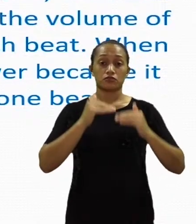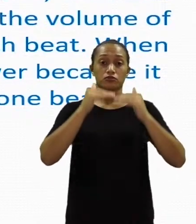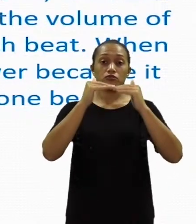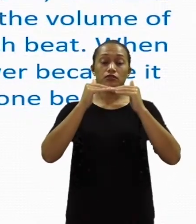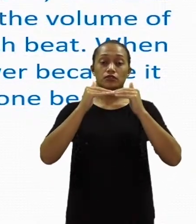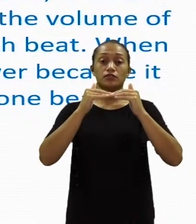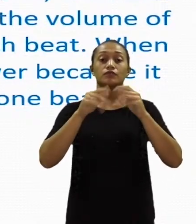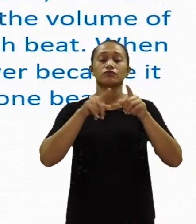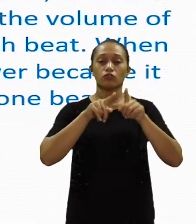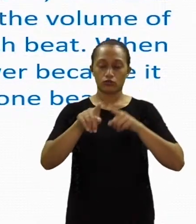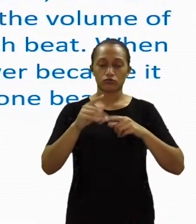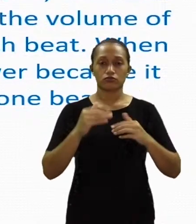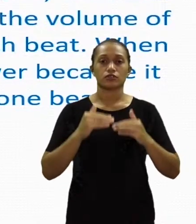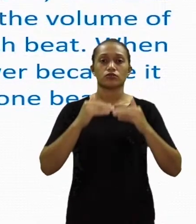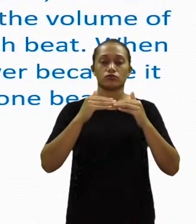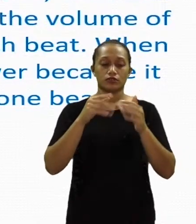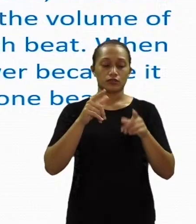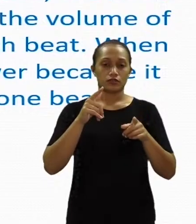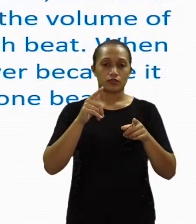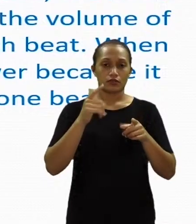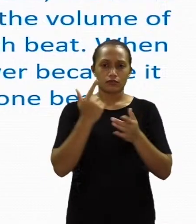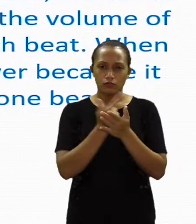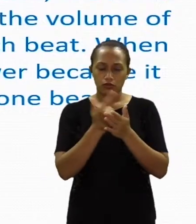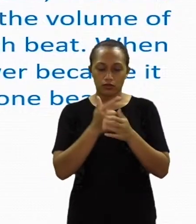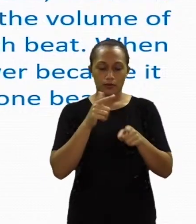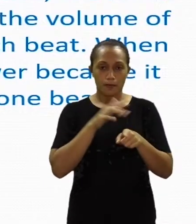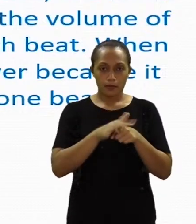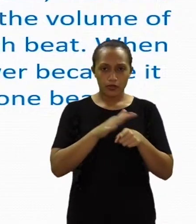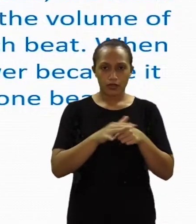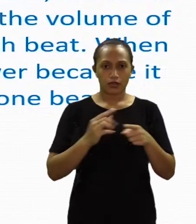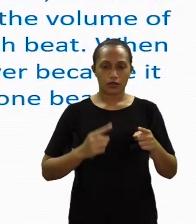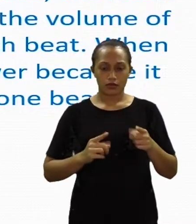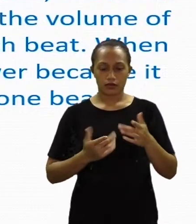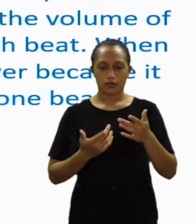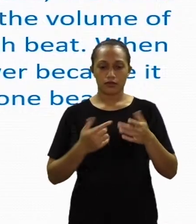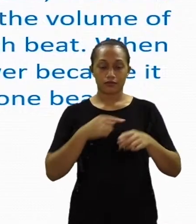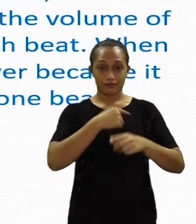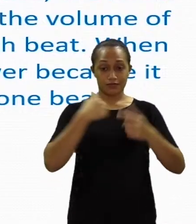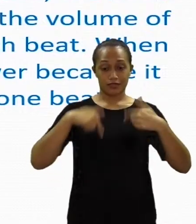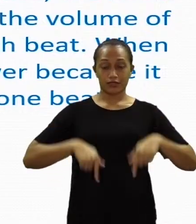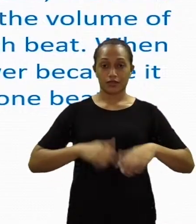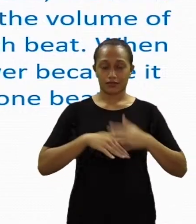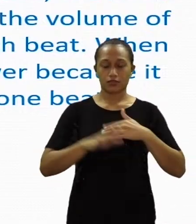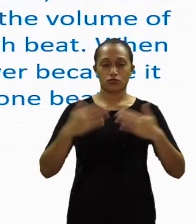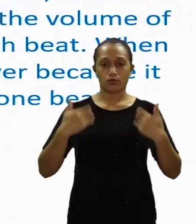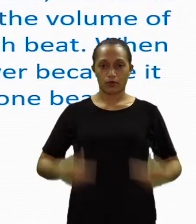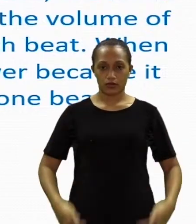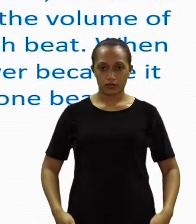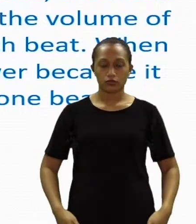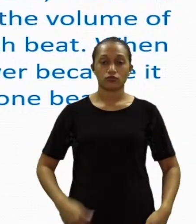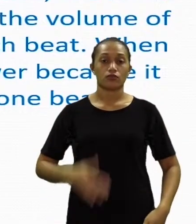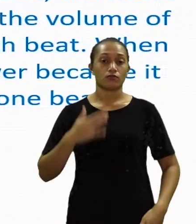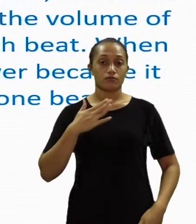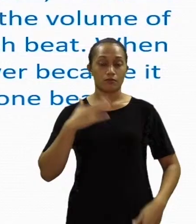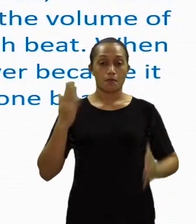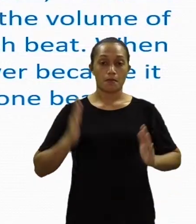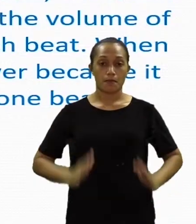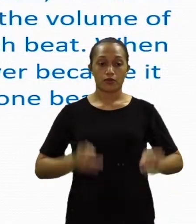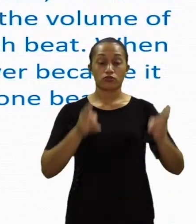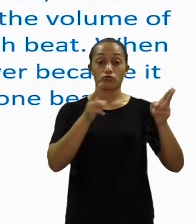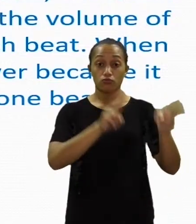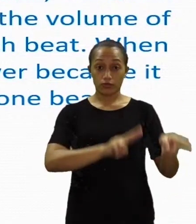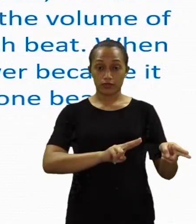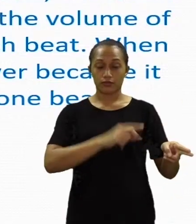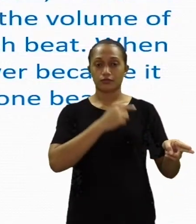and also increases the volume of blood that pumps to parts of the body during each beat. So when your body is rested, the heartbeat